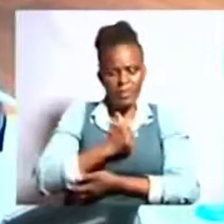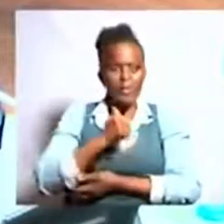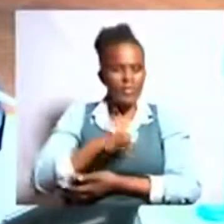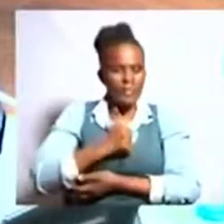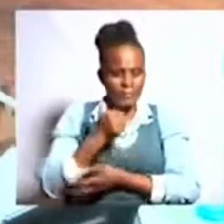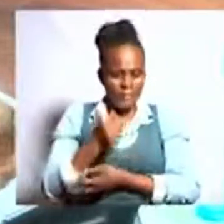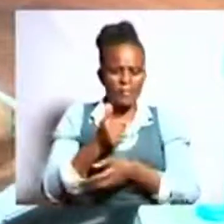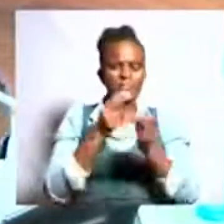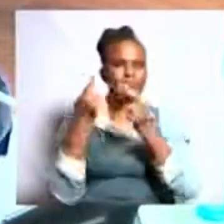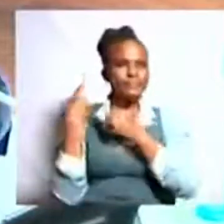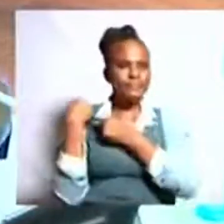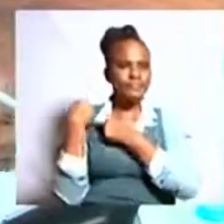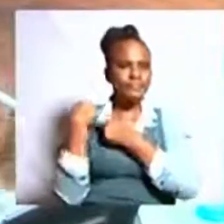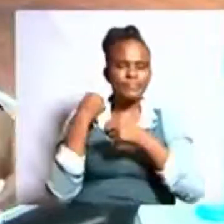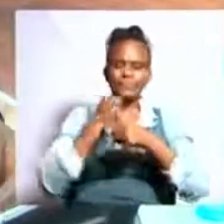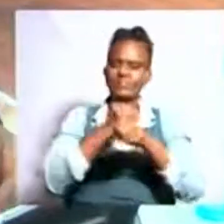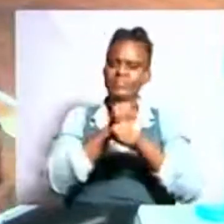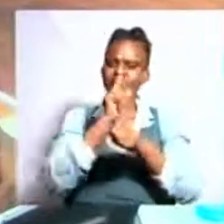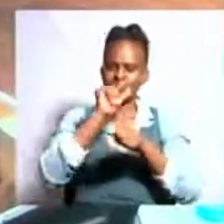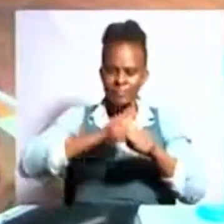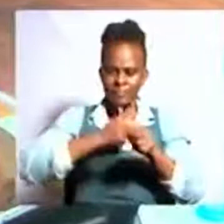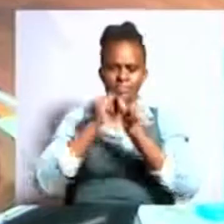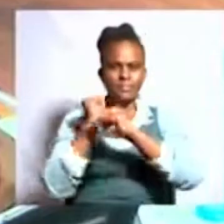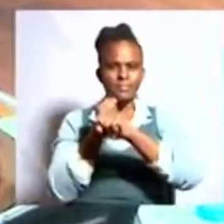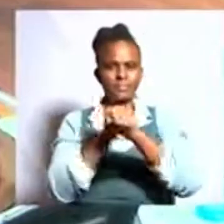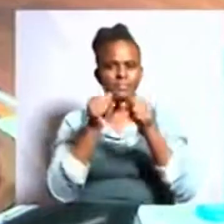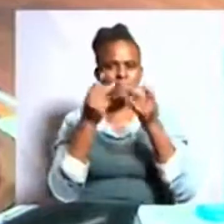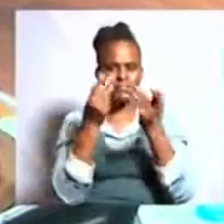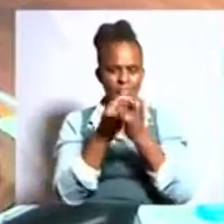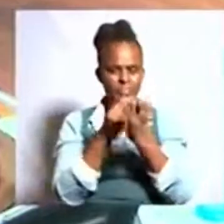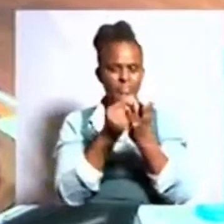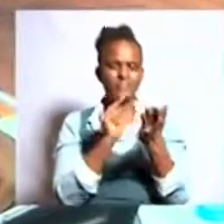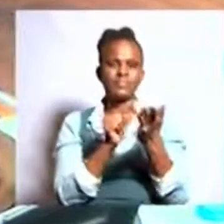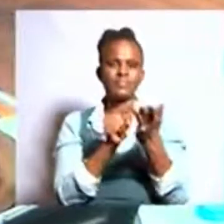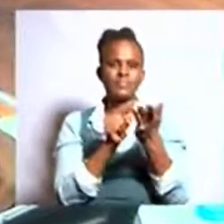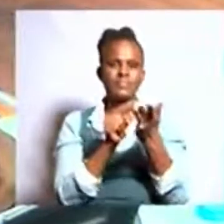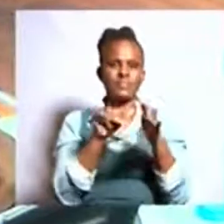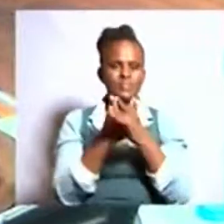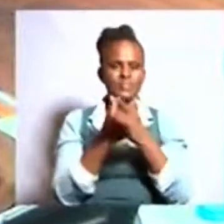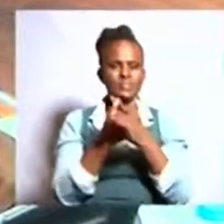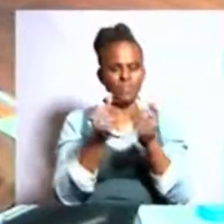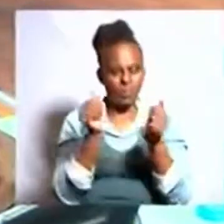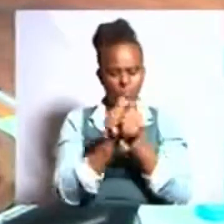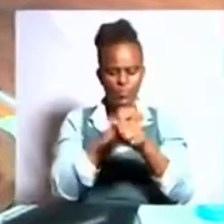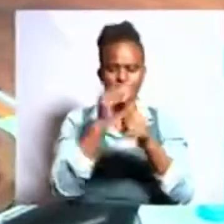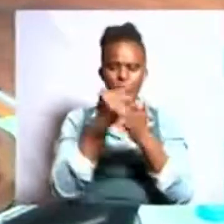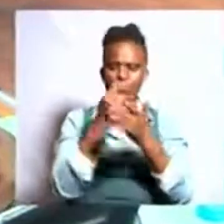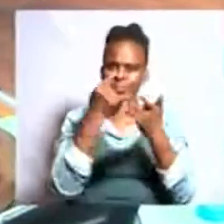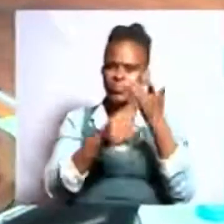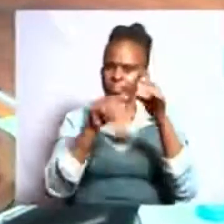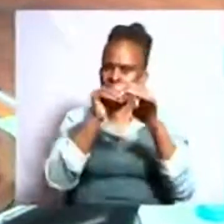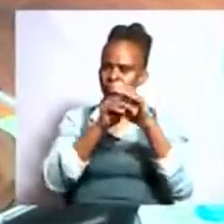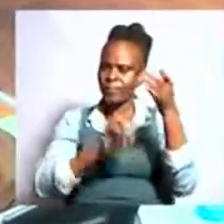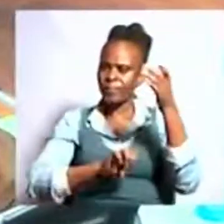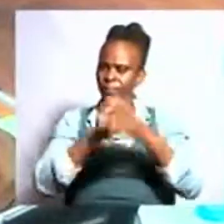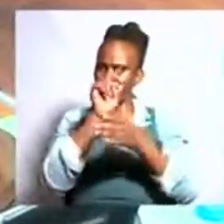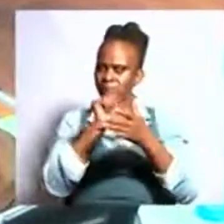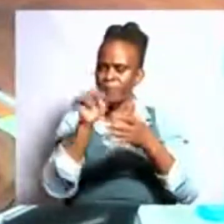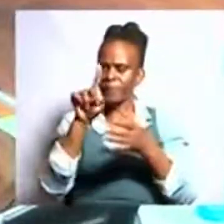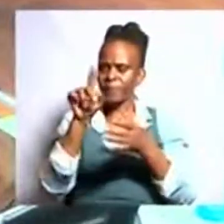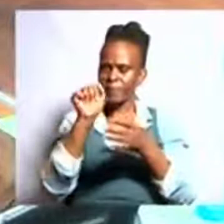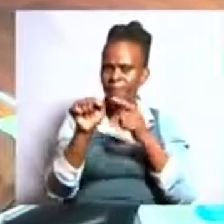It's our responsibility to ensure that we protect public funds by providing an oversight on the executive.